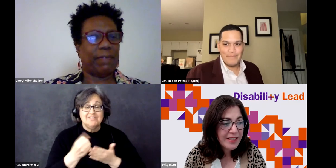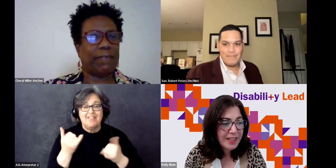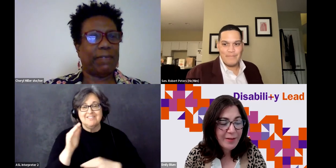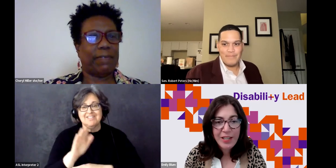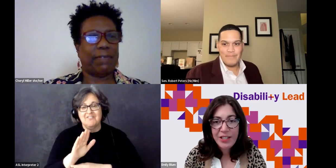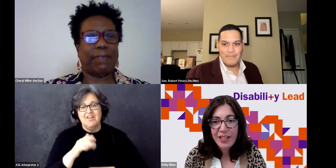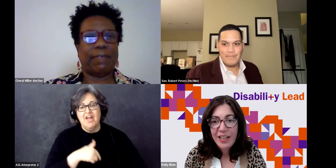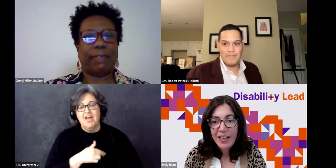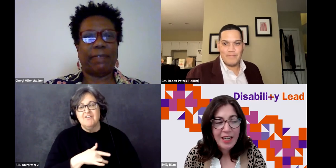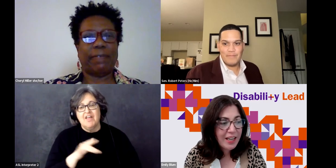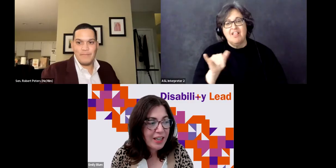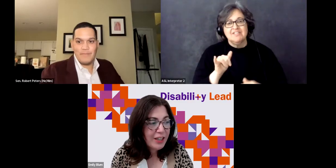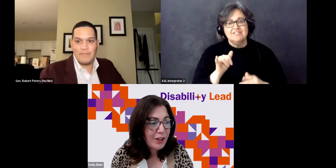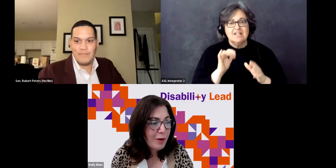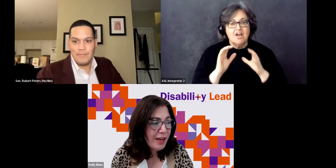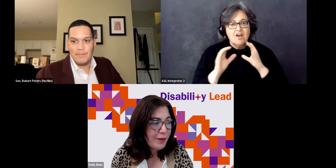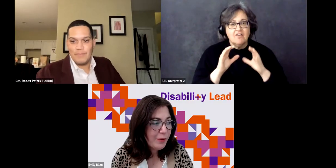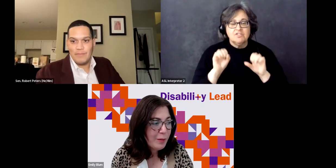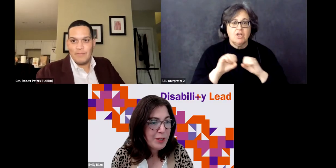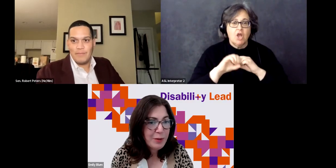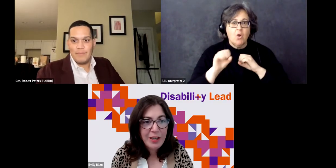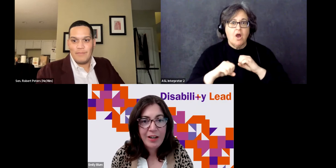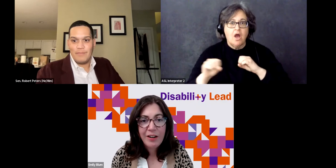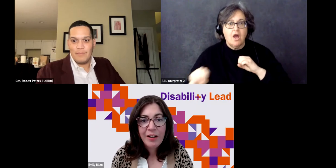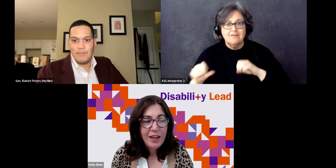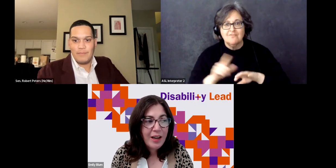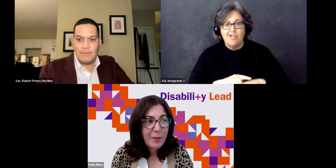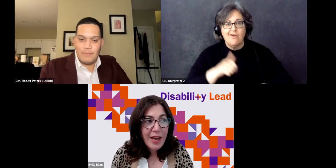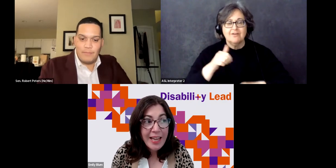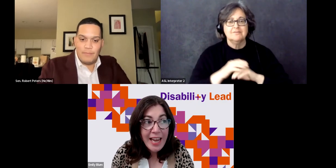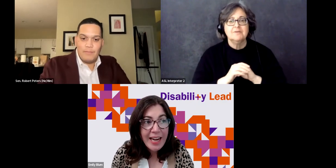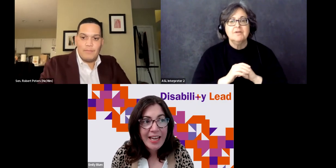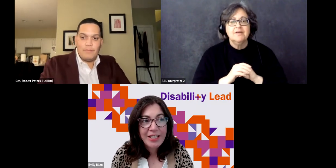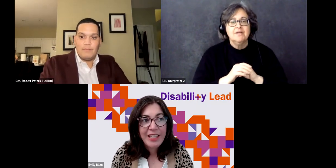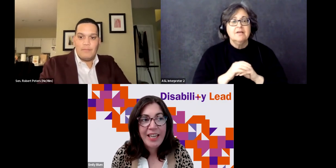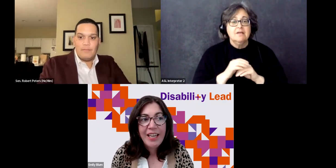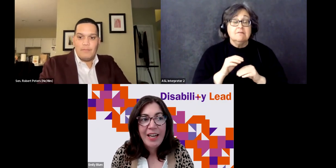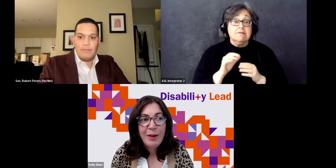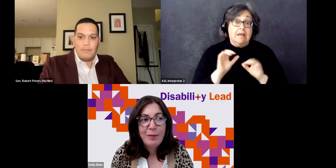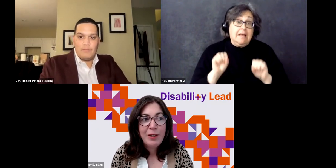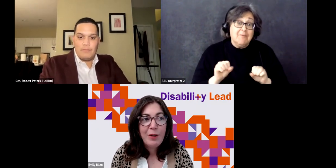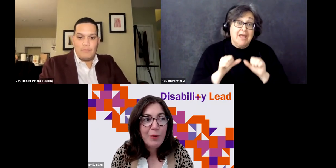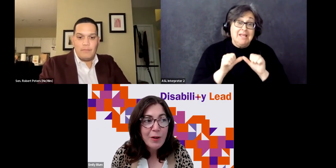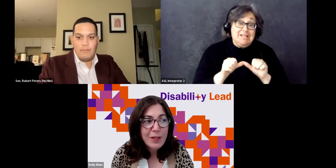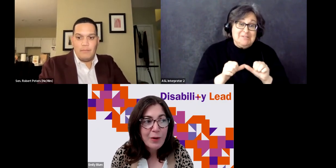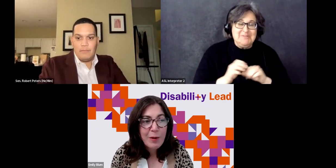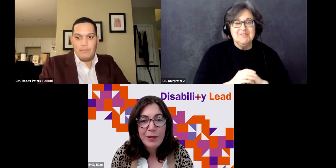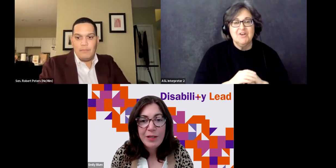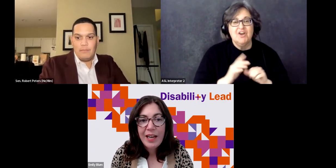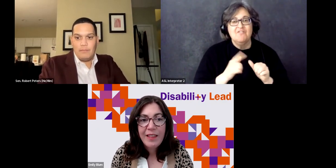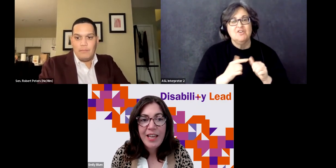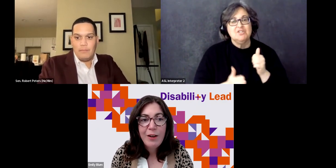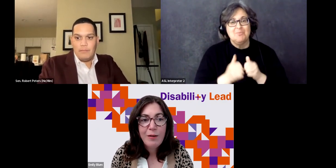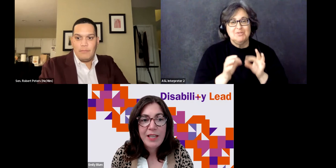feel like this conversation could go on for much, much longer, and it can actually. So first and